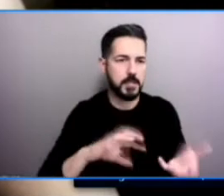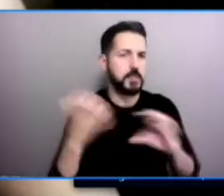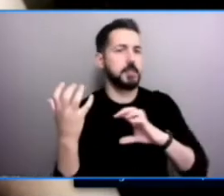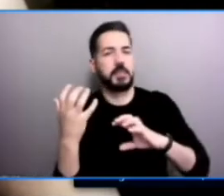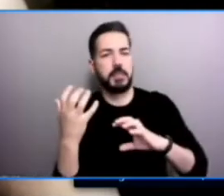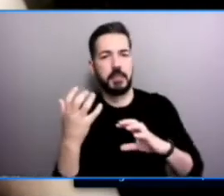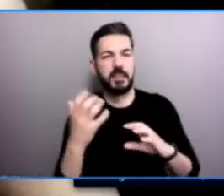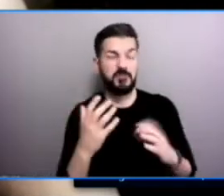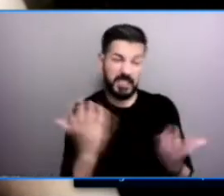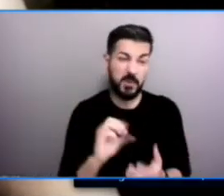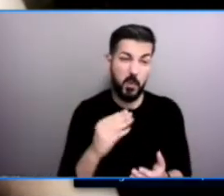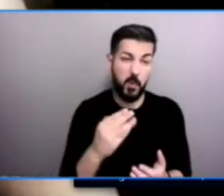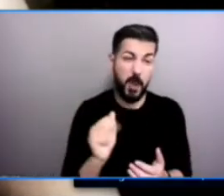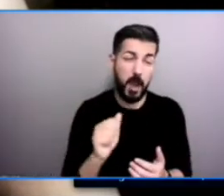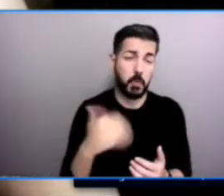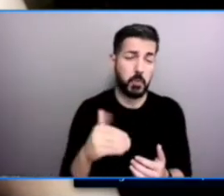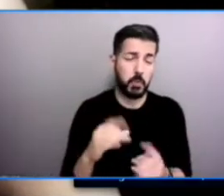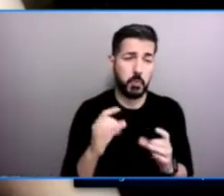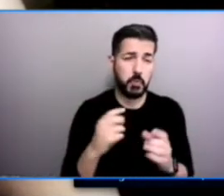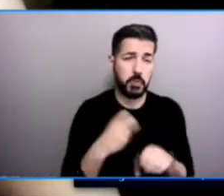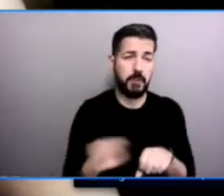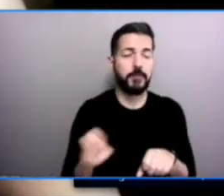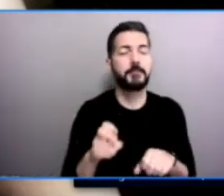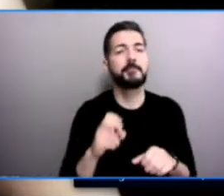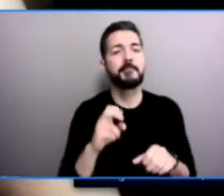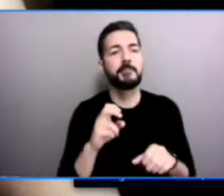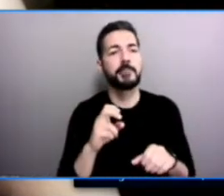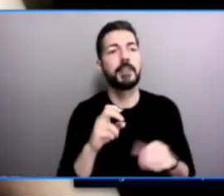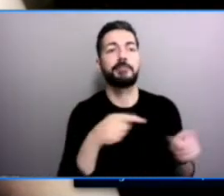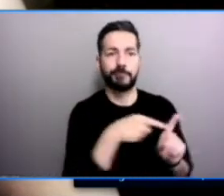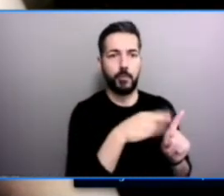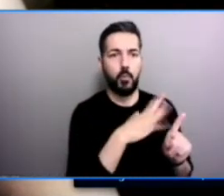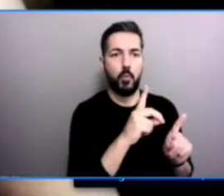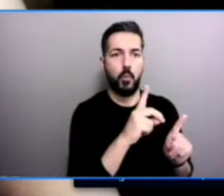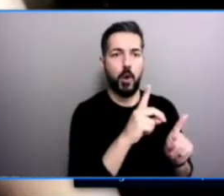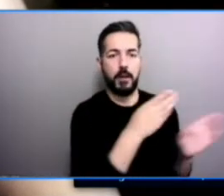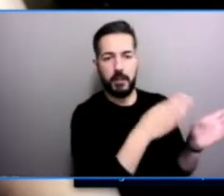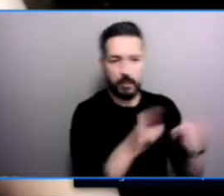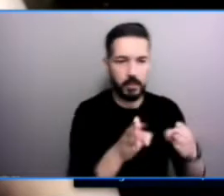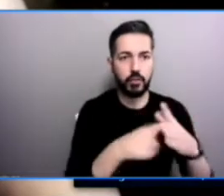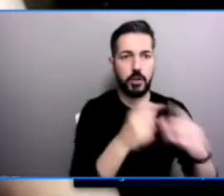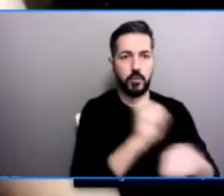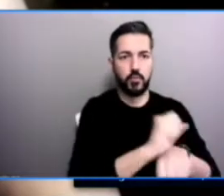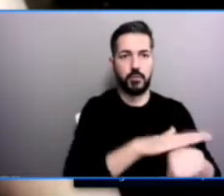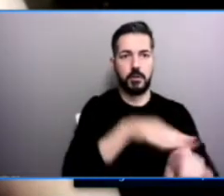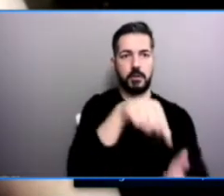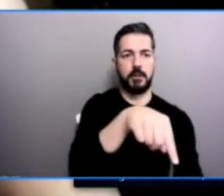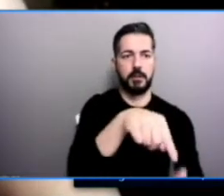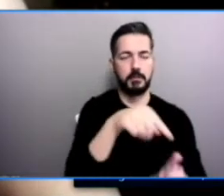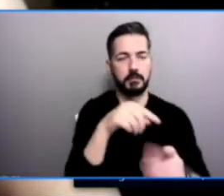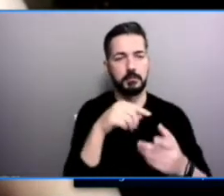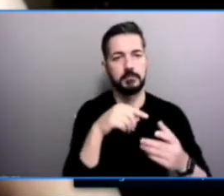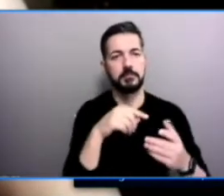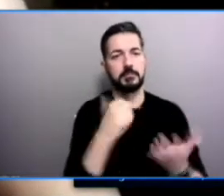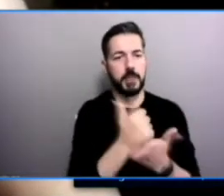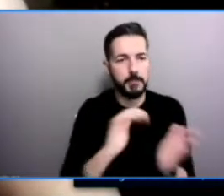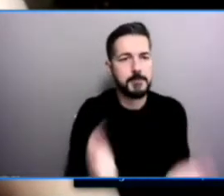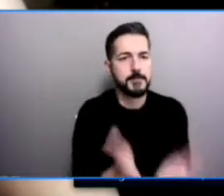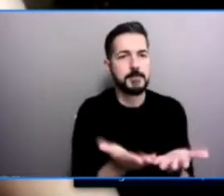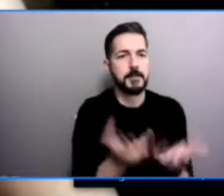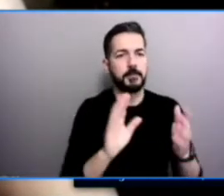big issue in Nebraska was capacity. We were an entirely volunteer effort, so I didn't get paid for this